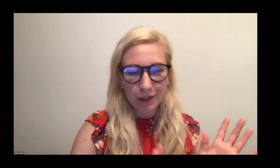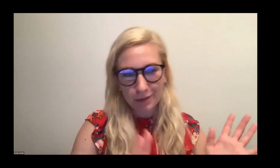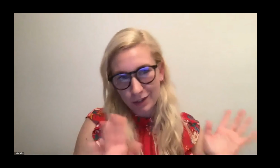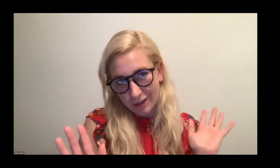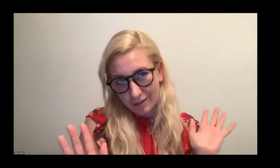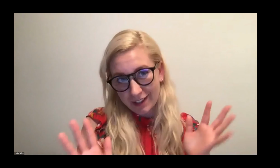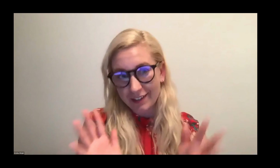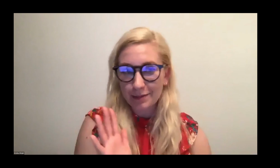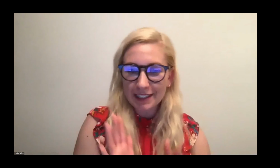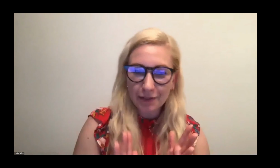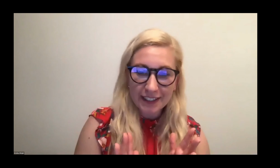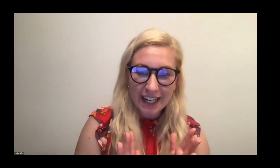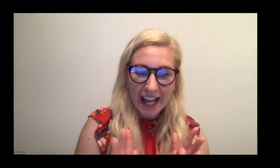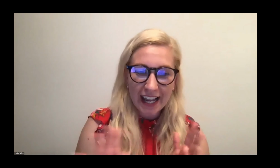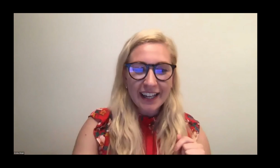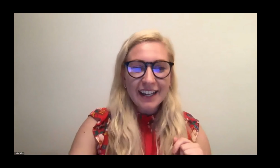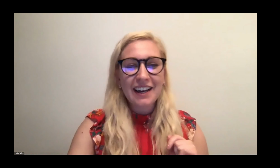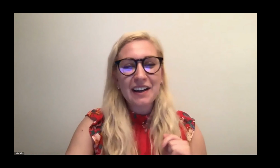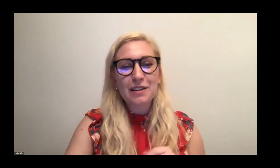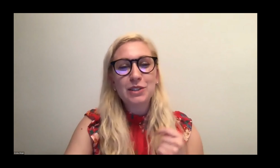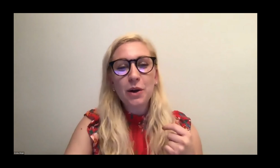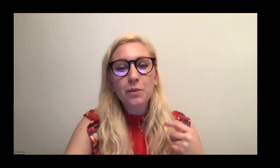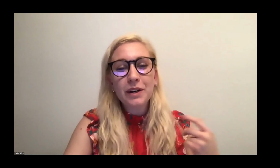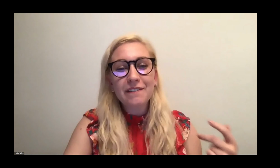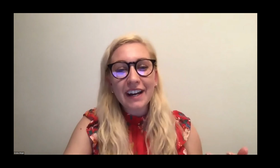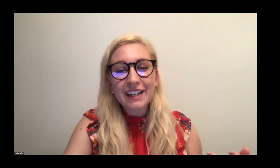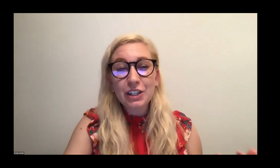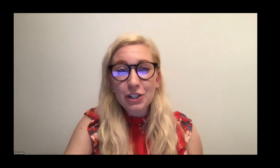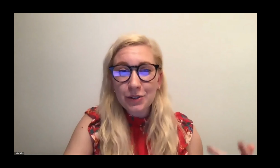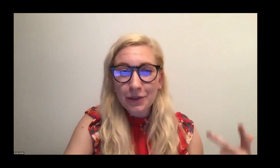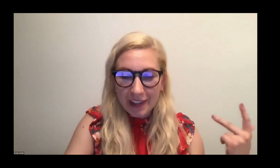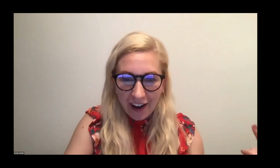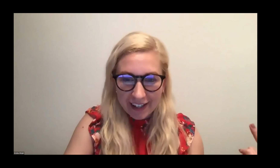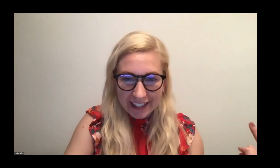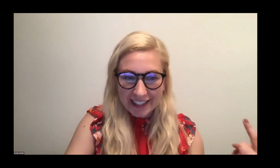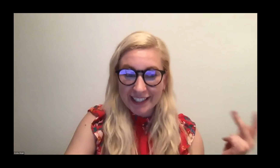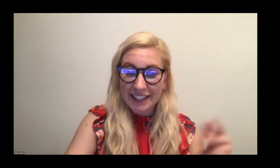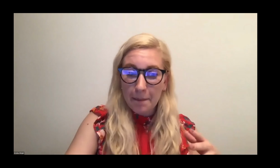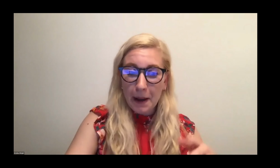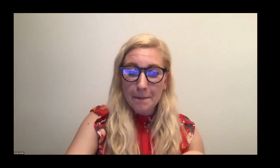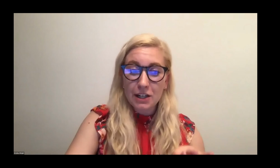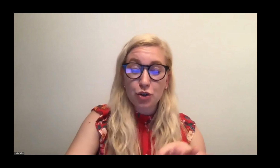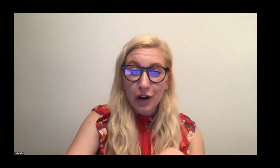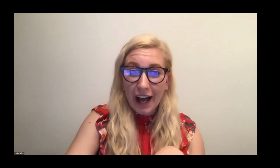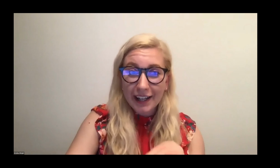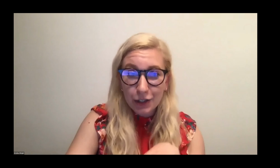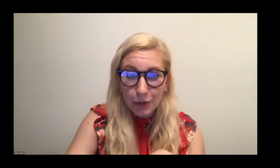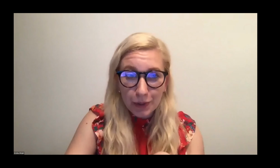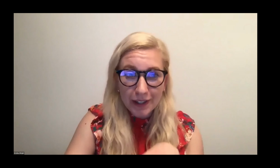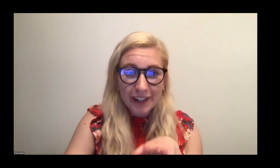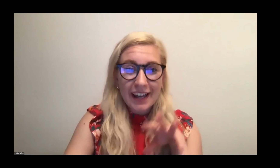in fact, we're going to be doing something a little bit different today. So we're inviting you, the audience, to step up and